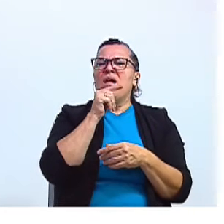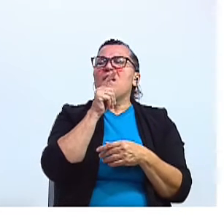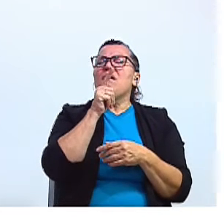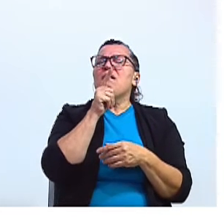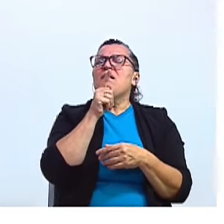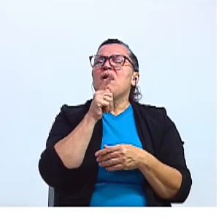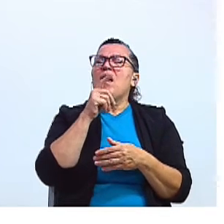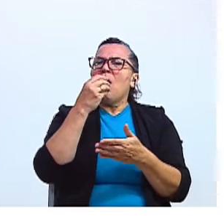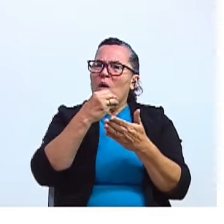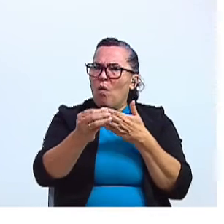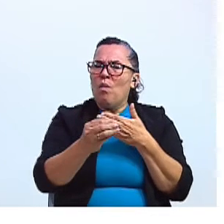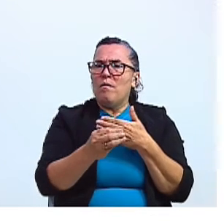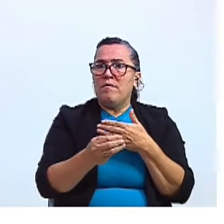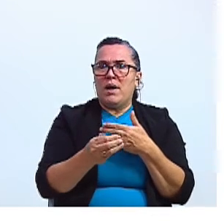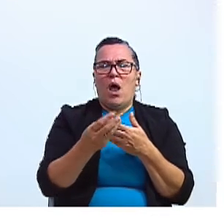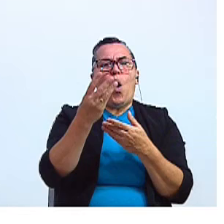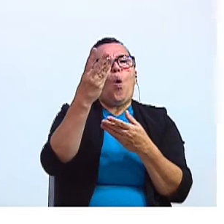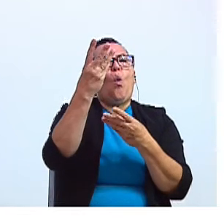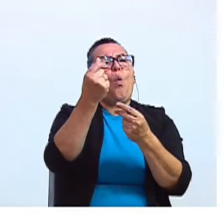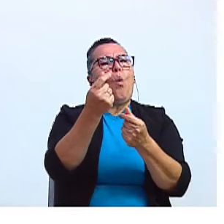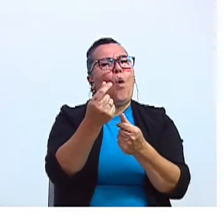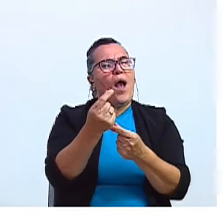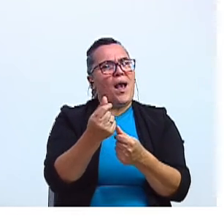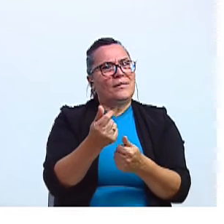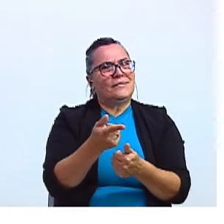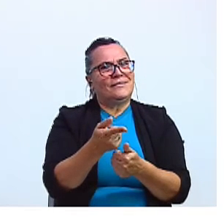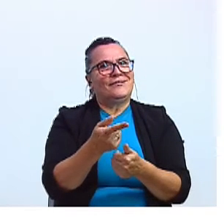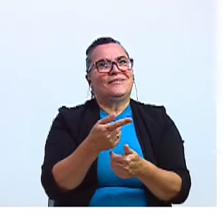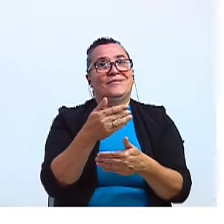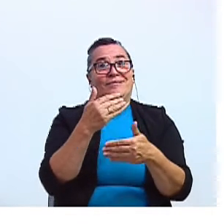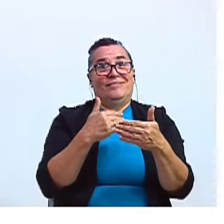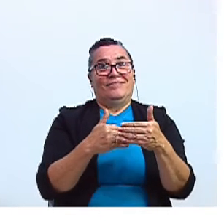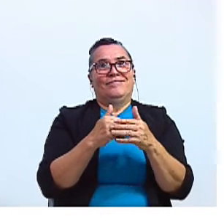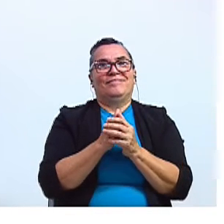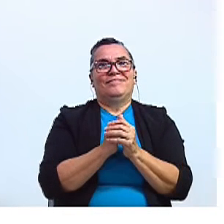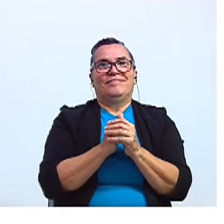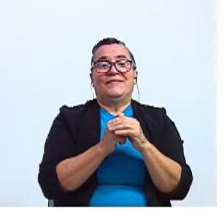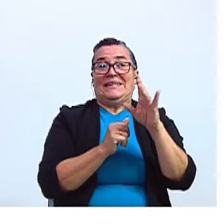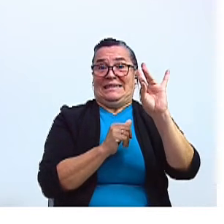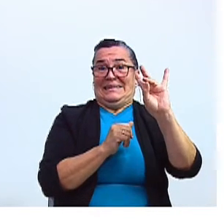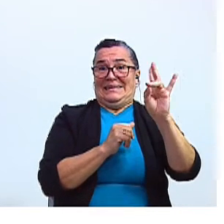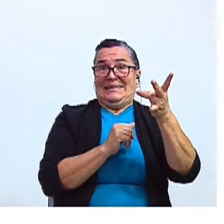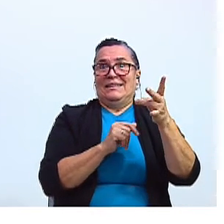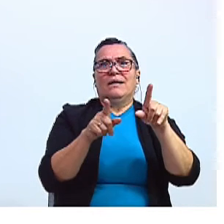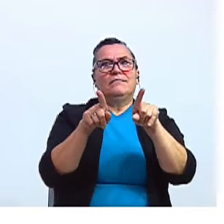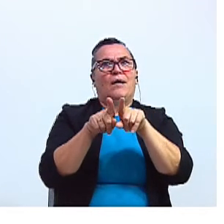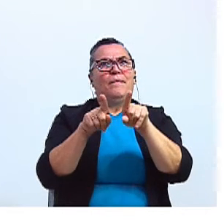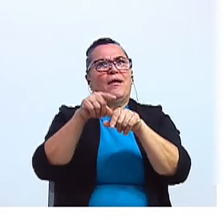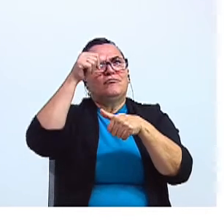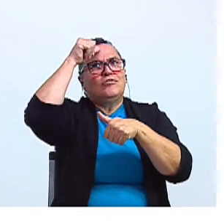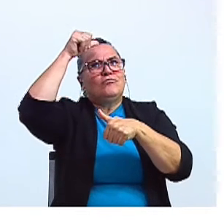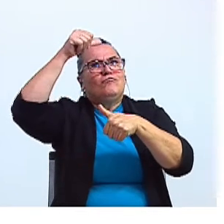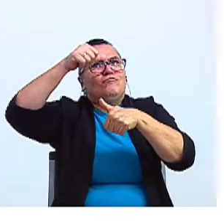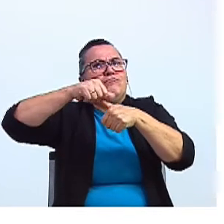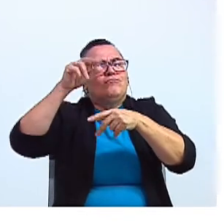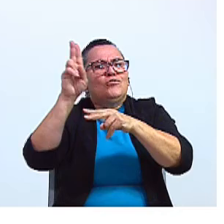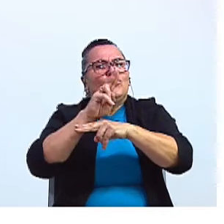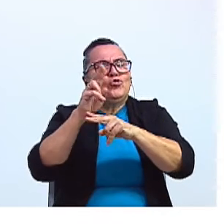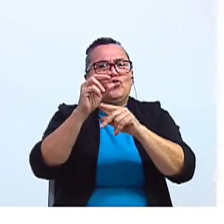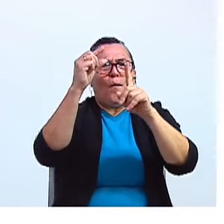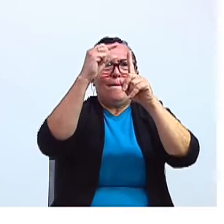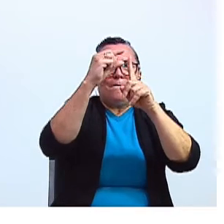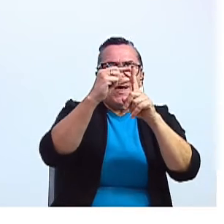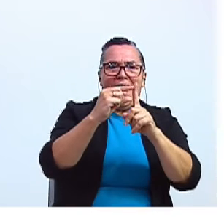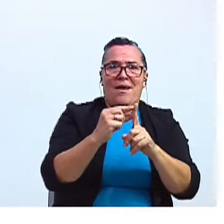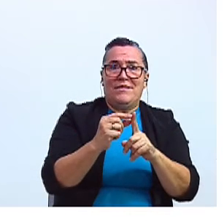it? How much does it cost? Next. Also, remember to use words that